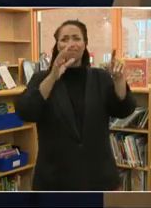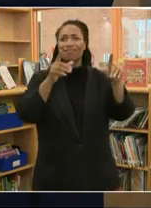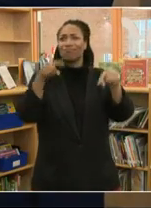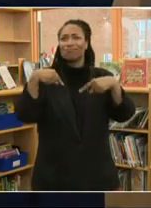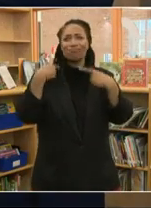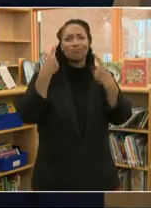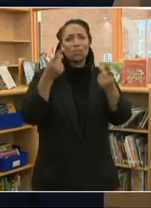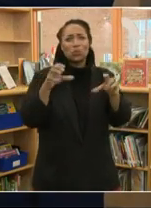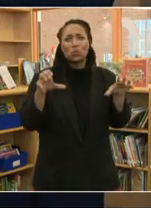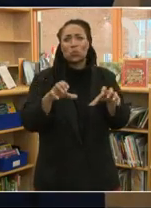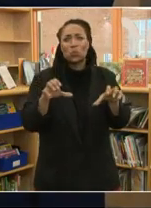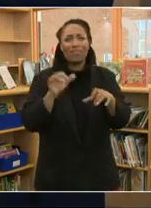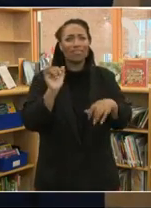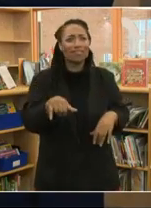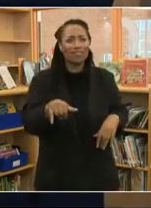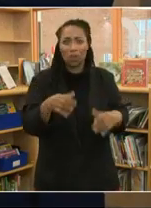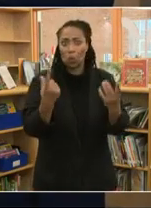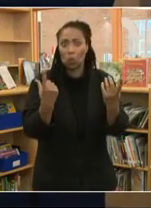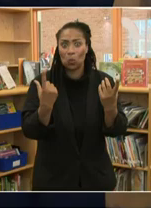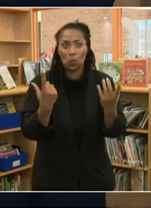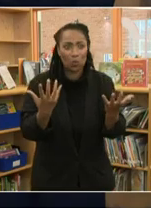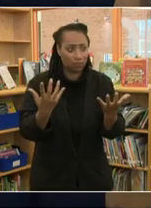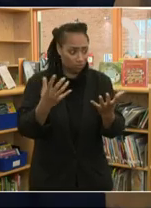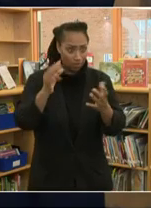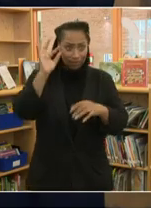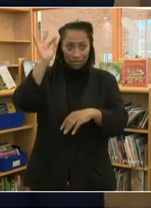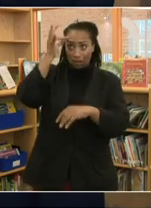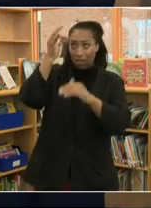the federal level with federal institutions and